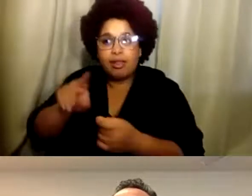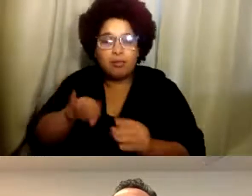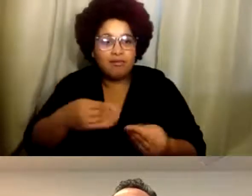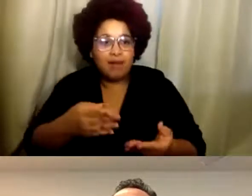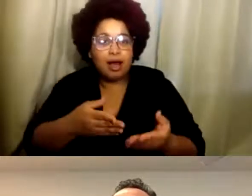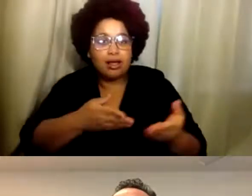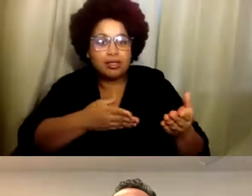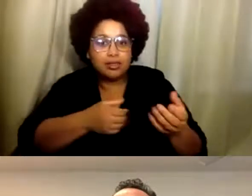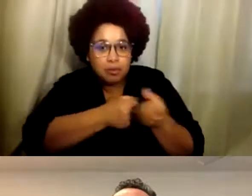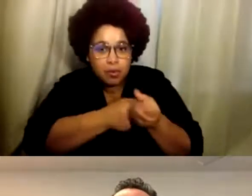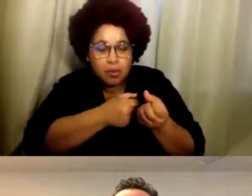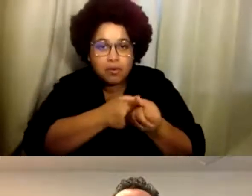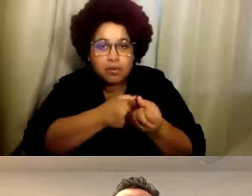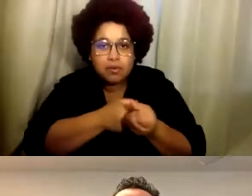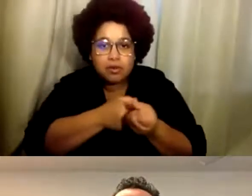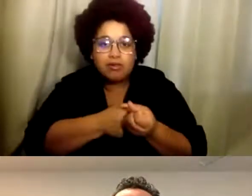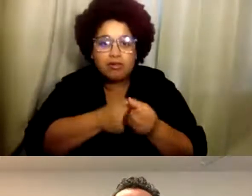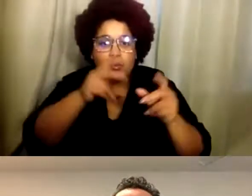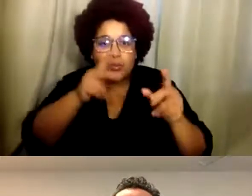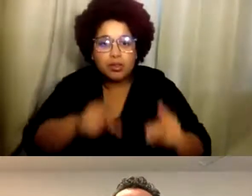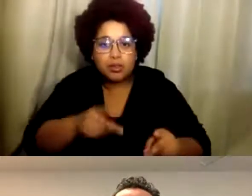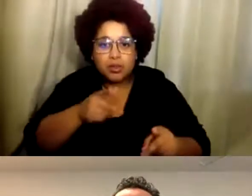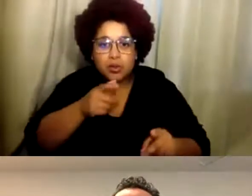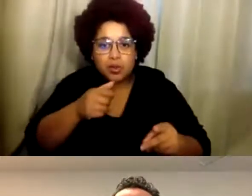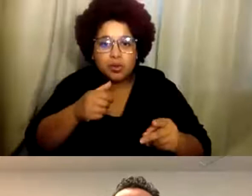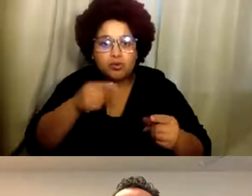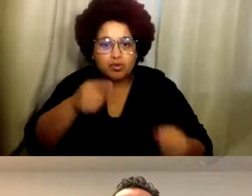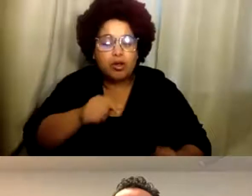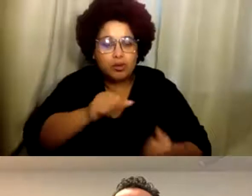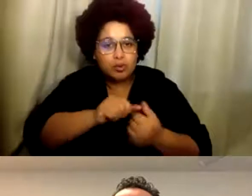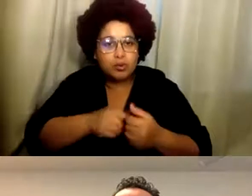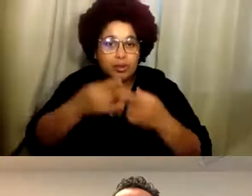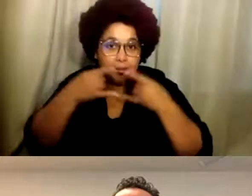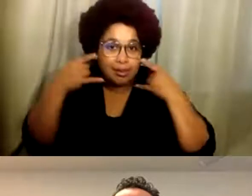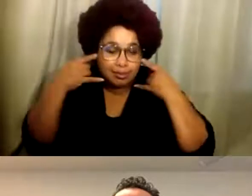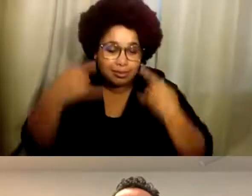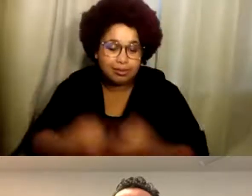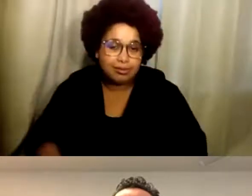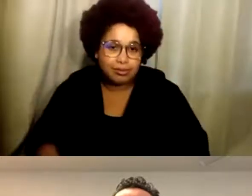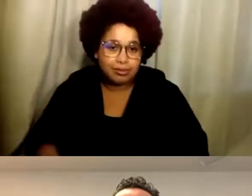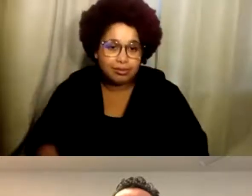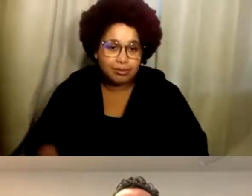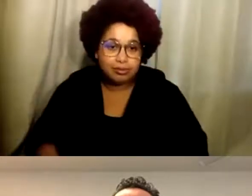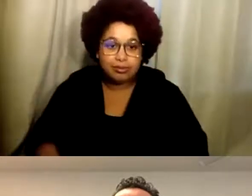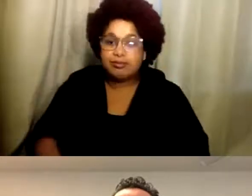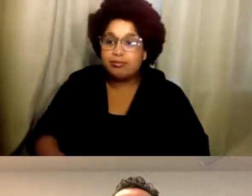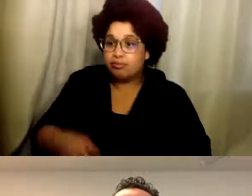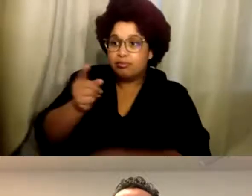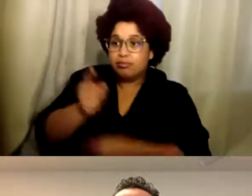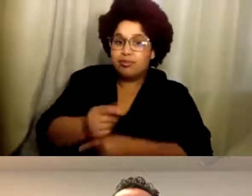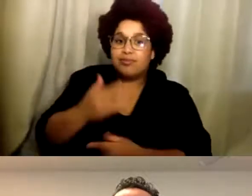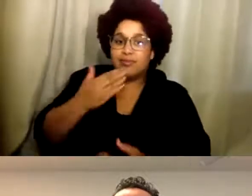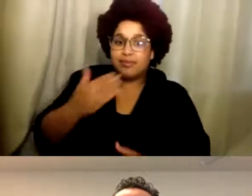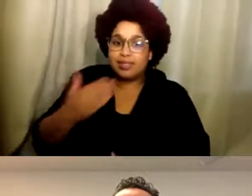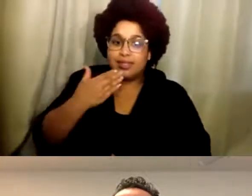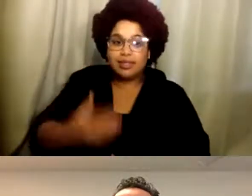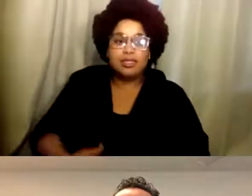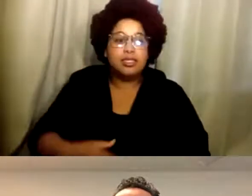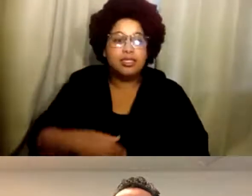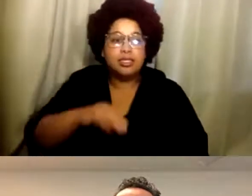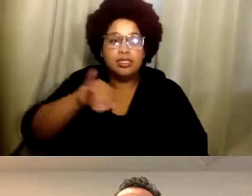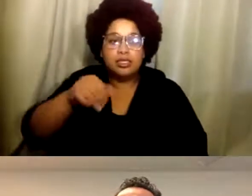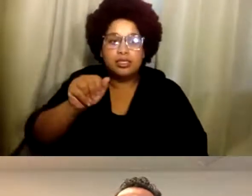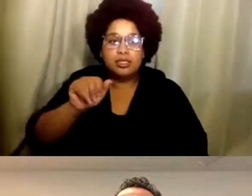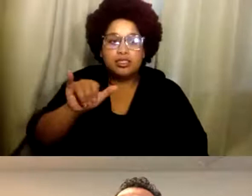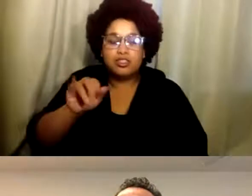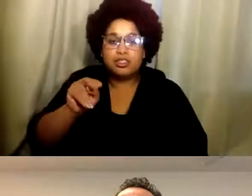kind of support to someone who has difficulty with a mask. Absolutely, thanks. So Jeanette, I know that one of the things